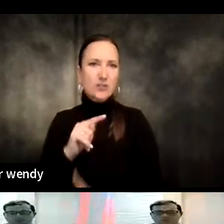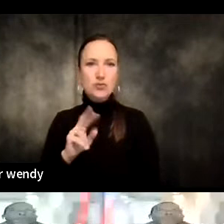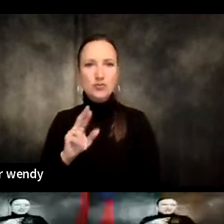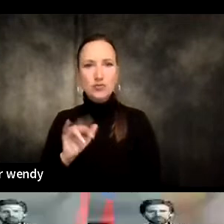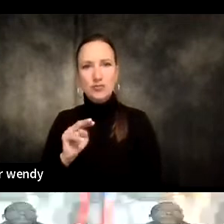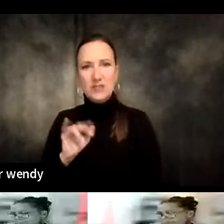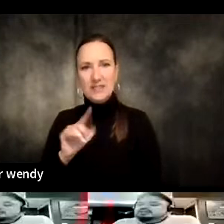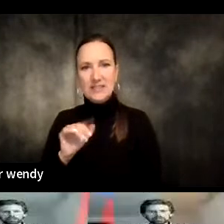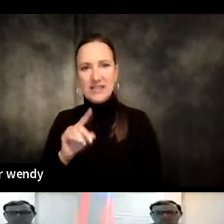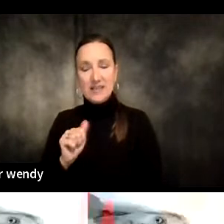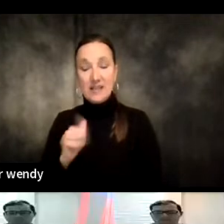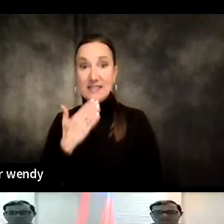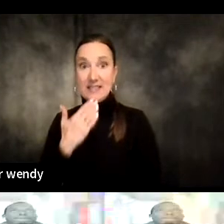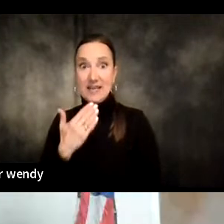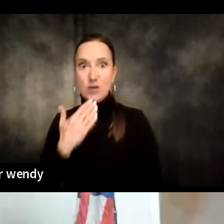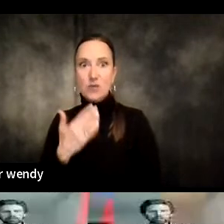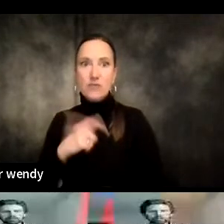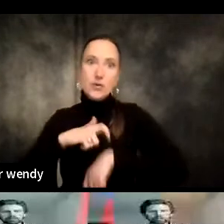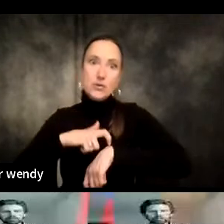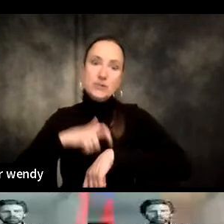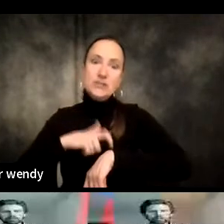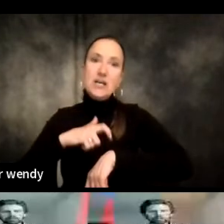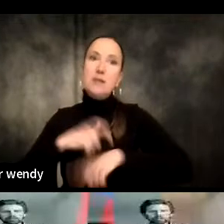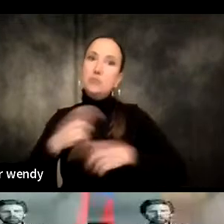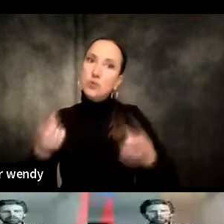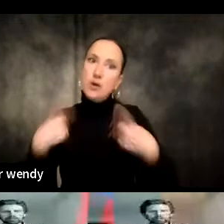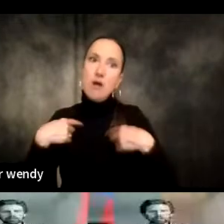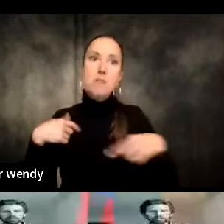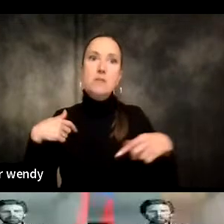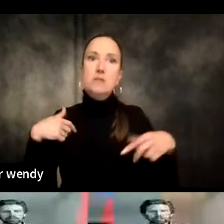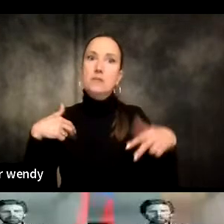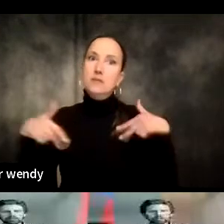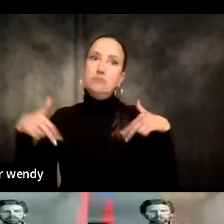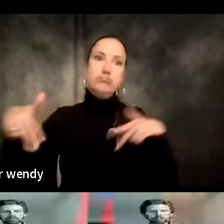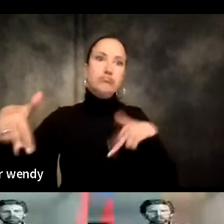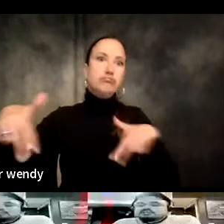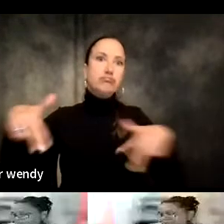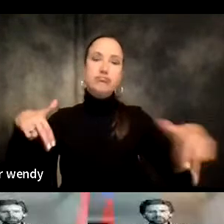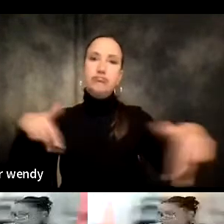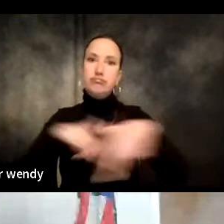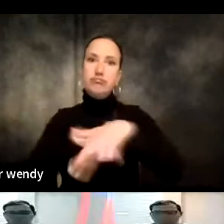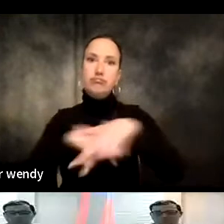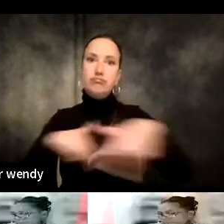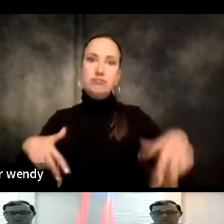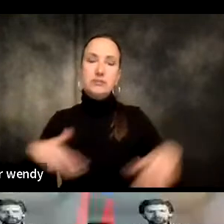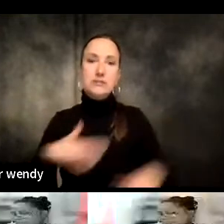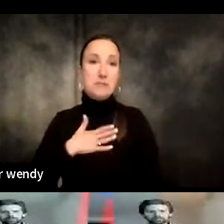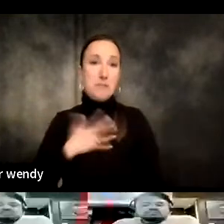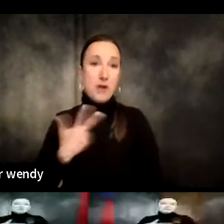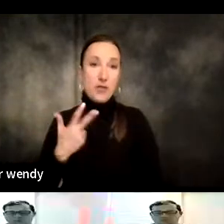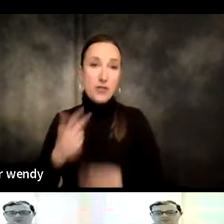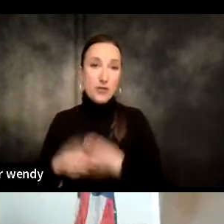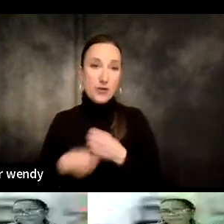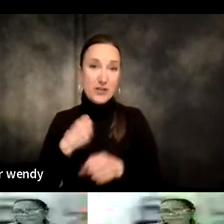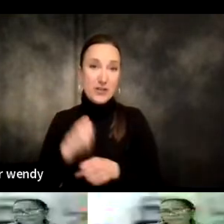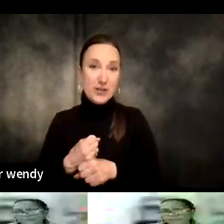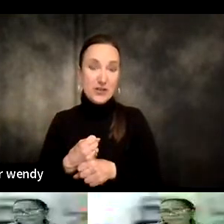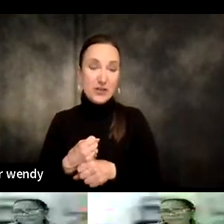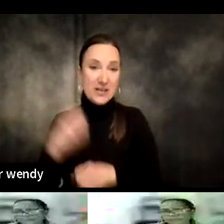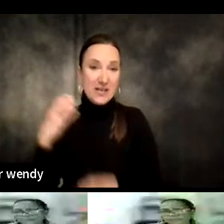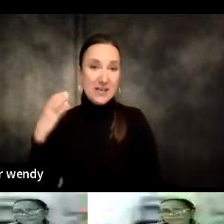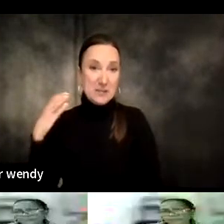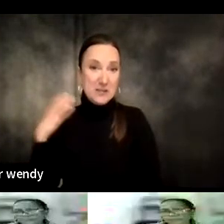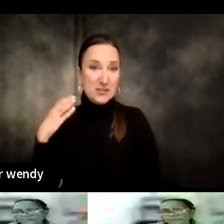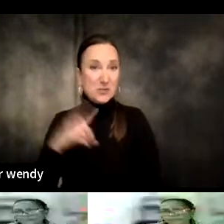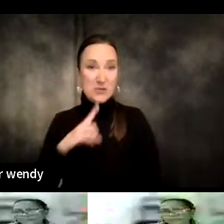y'all taking time and effort just to come out and walk. This is only my third year as a commissioner, so we've never really